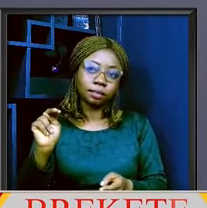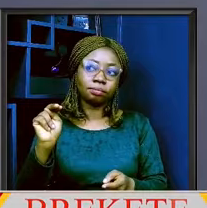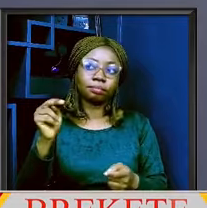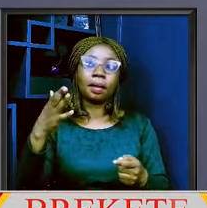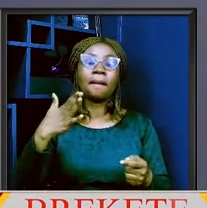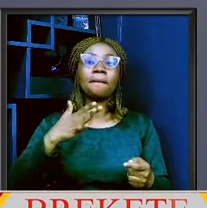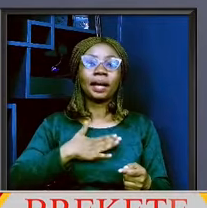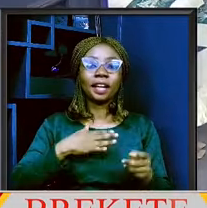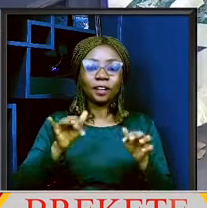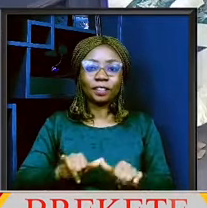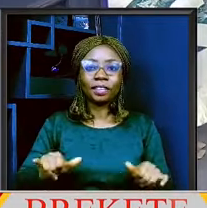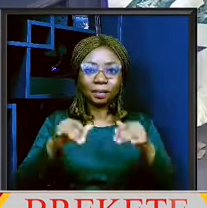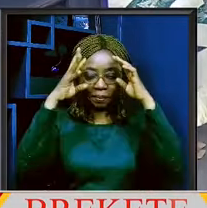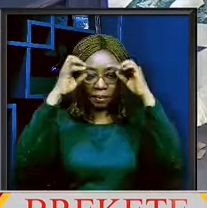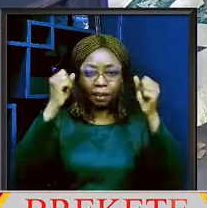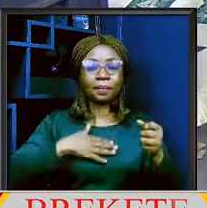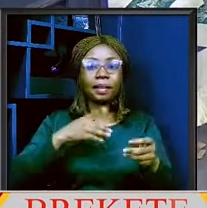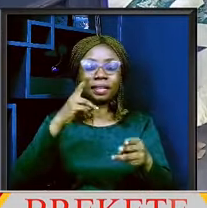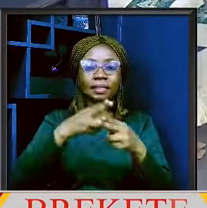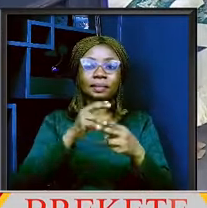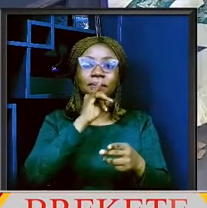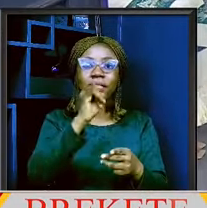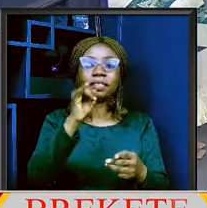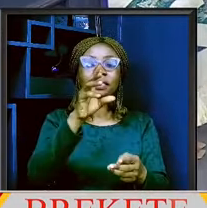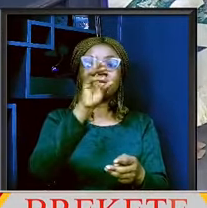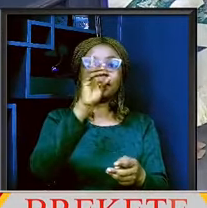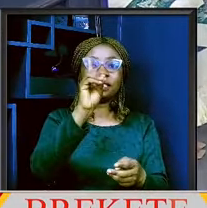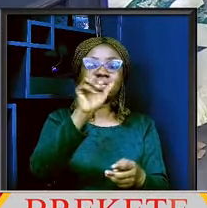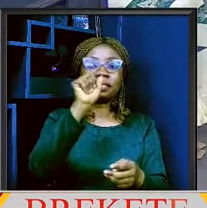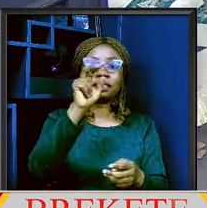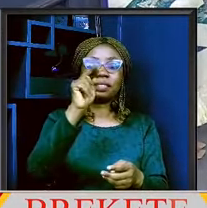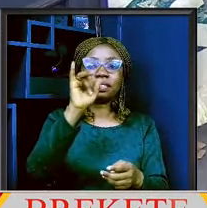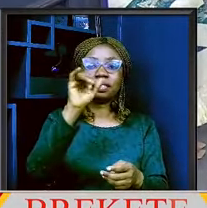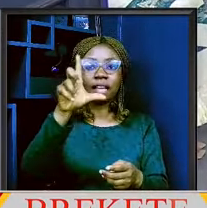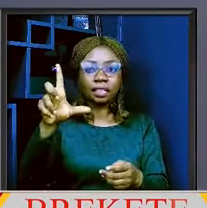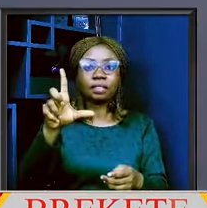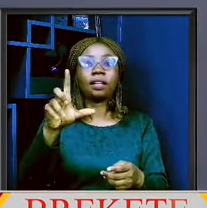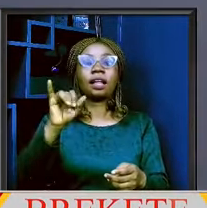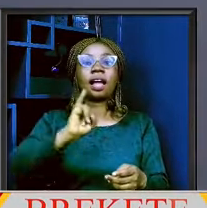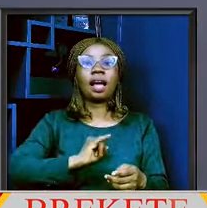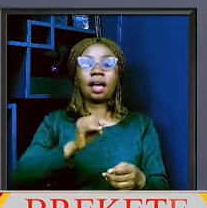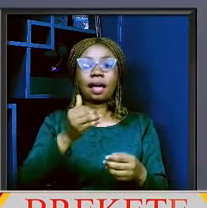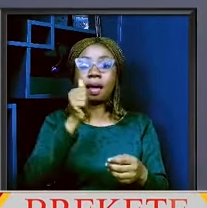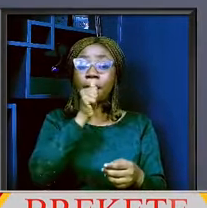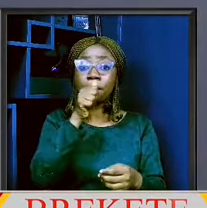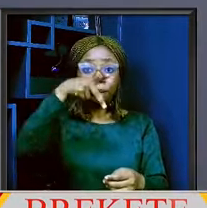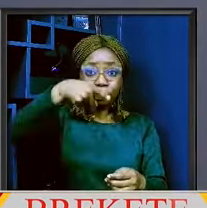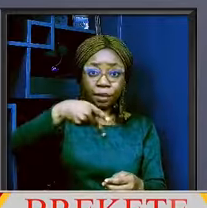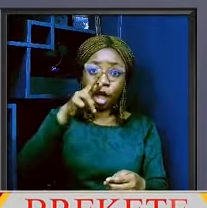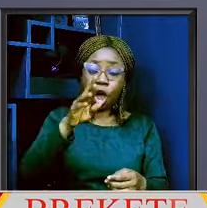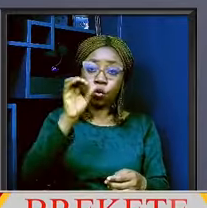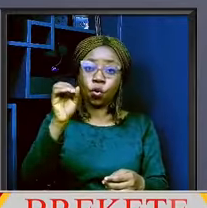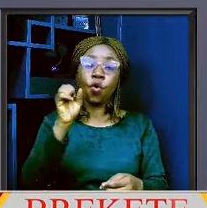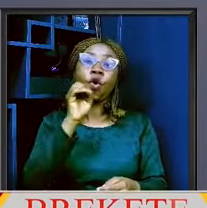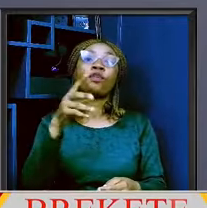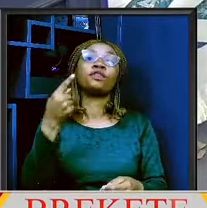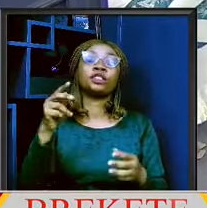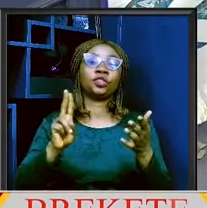My ordinary president, my name is Daniel Nwankwo. I am the public relations officer of the university. Thank you, sir.